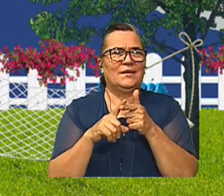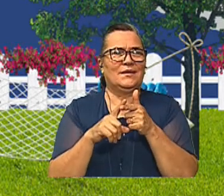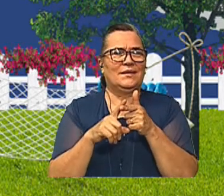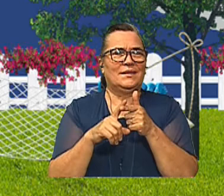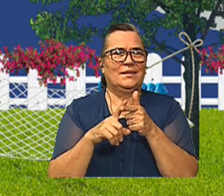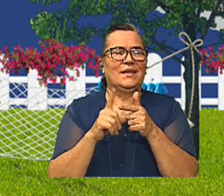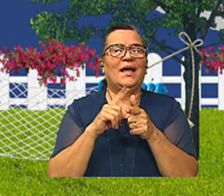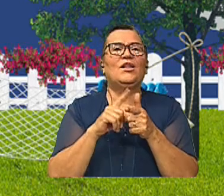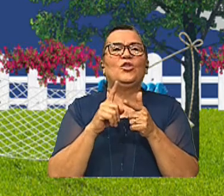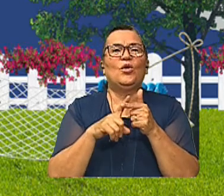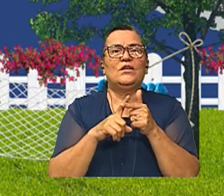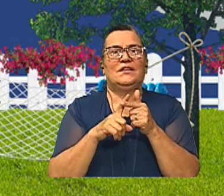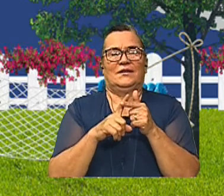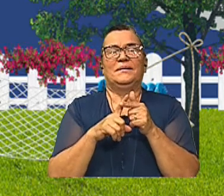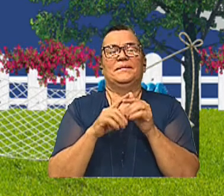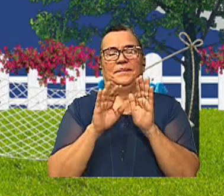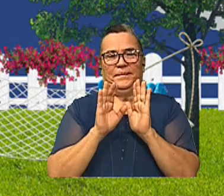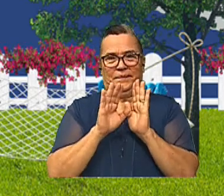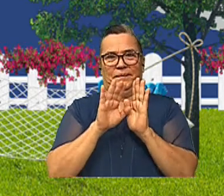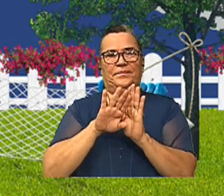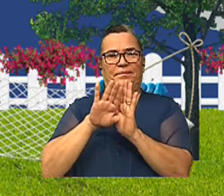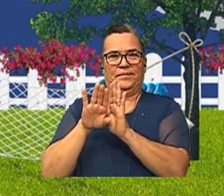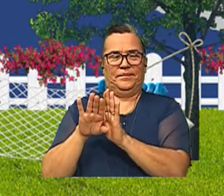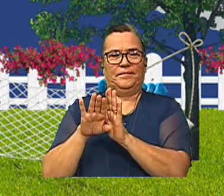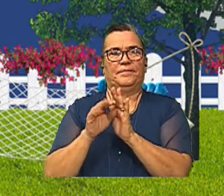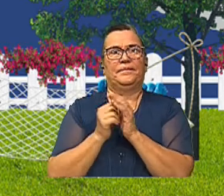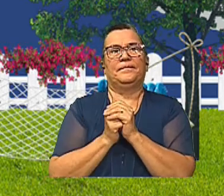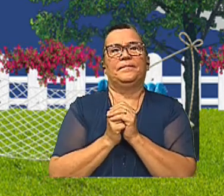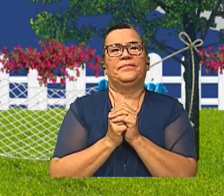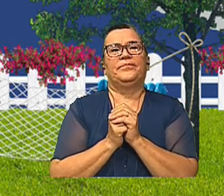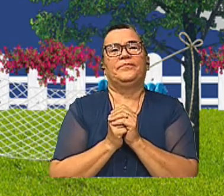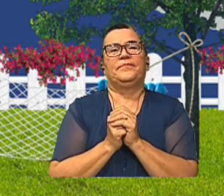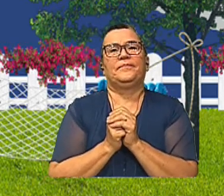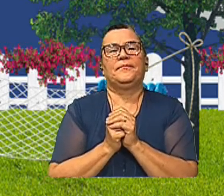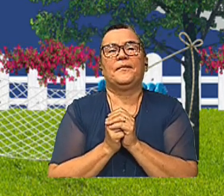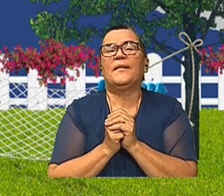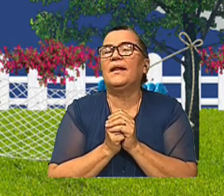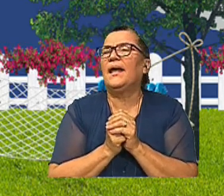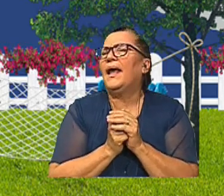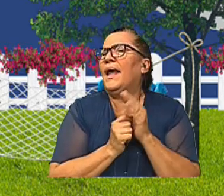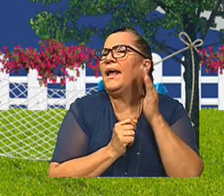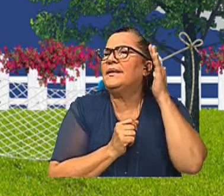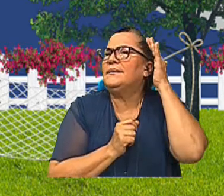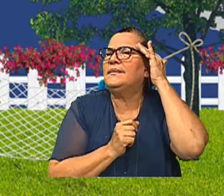we need to answer more questions. Now, we need to know